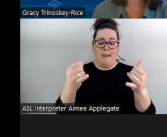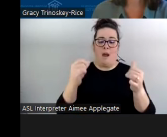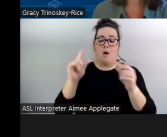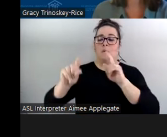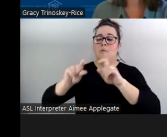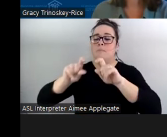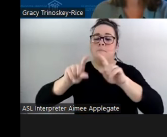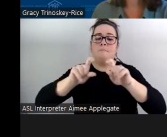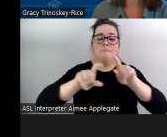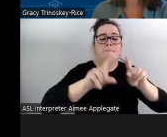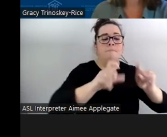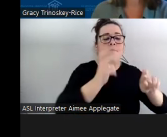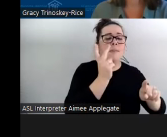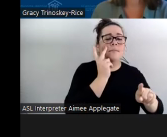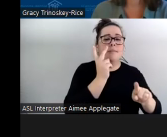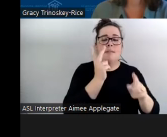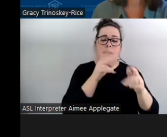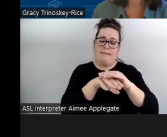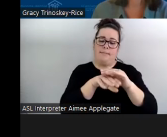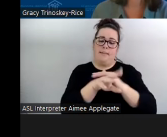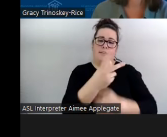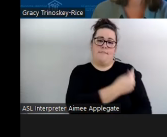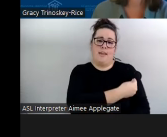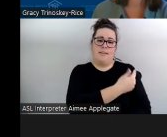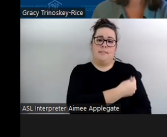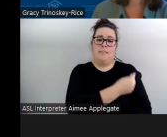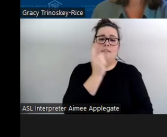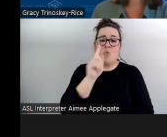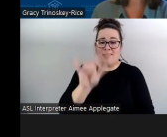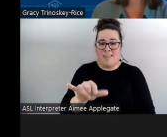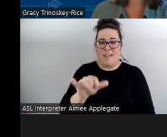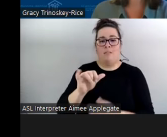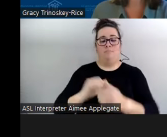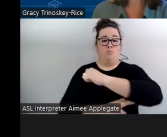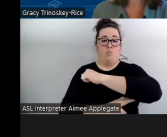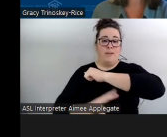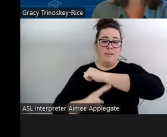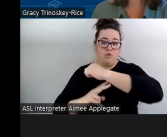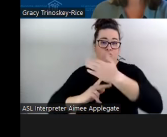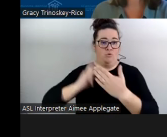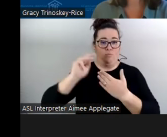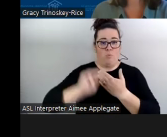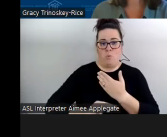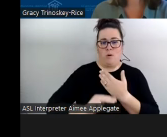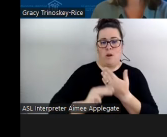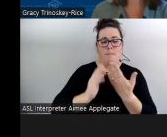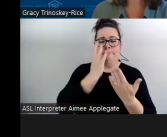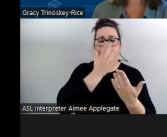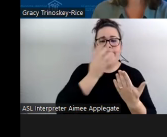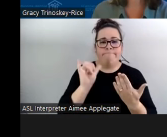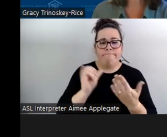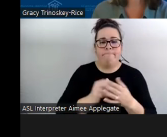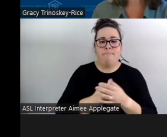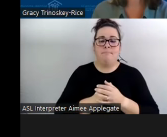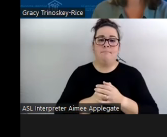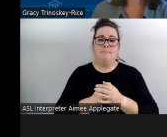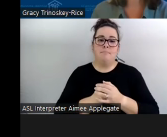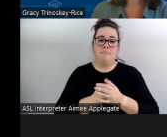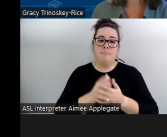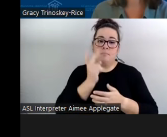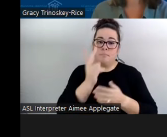understand health center access to vaccines through the CDC Bridge program. We see that most of our health centers who have responded so far